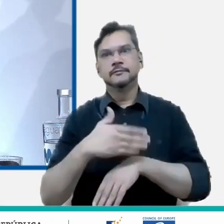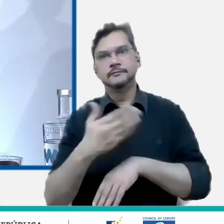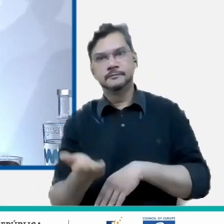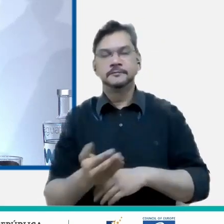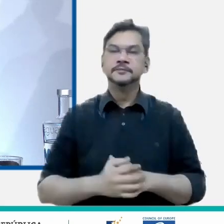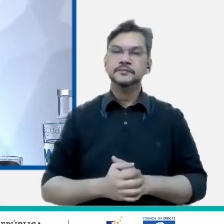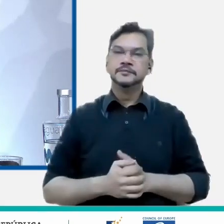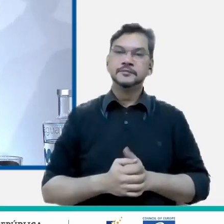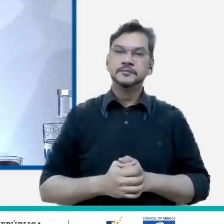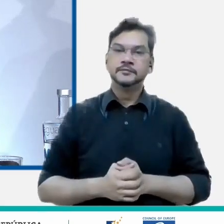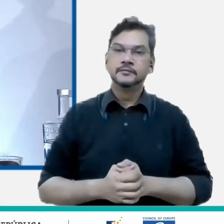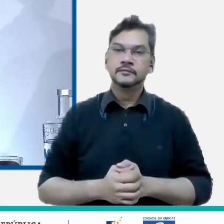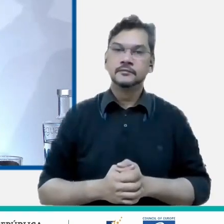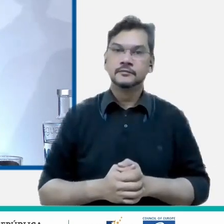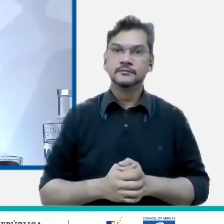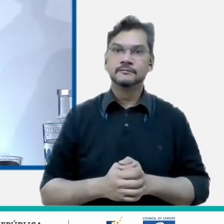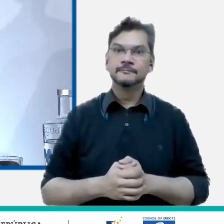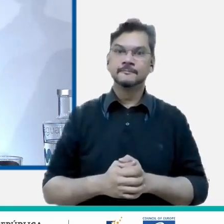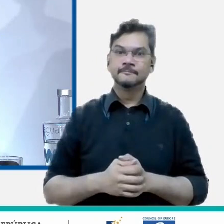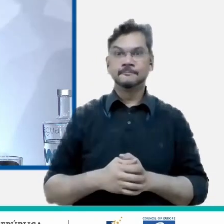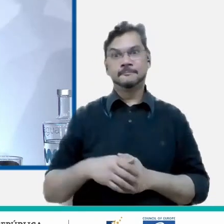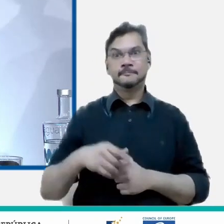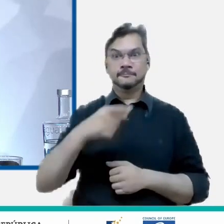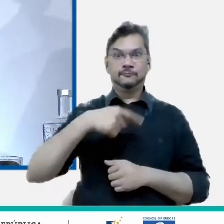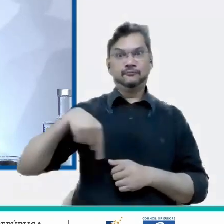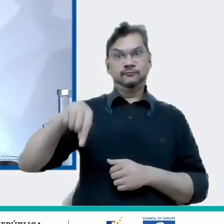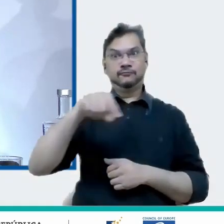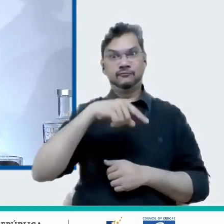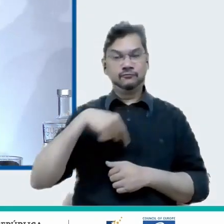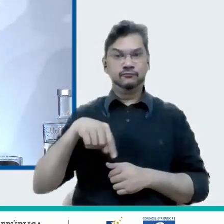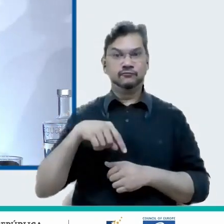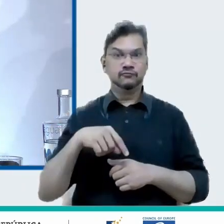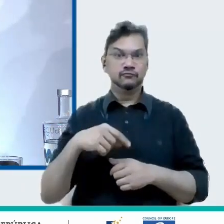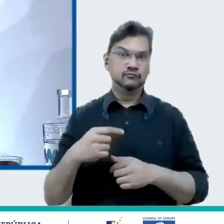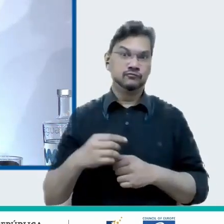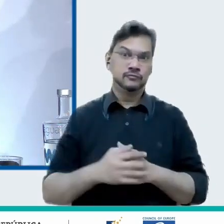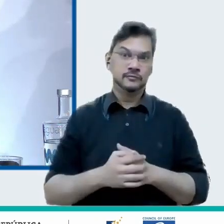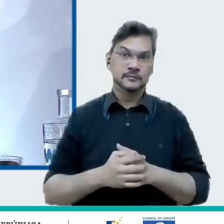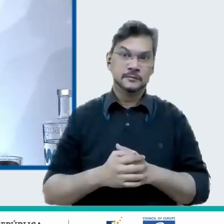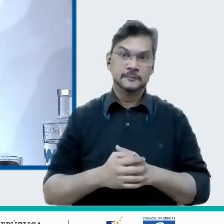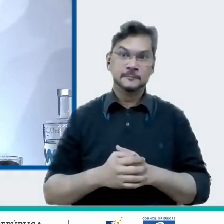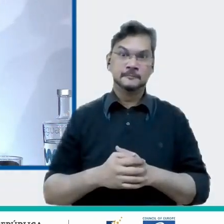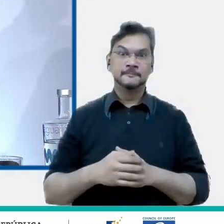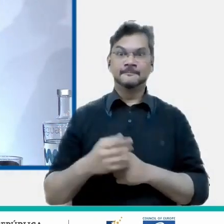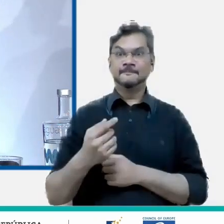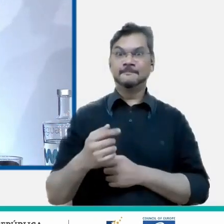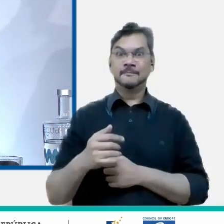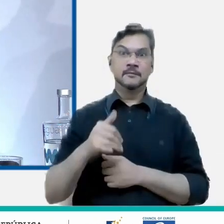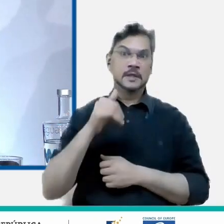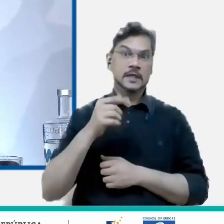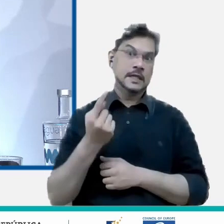all attended or were able to follow the deliberations of the Ministerial Roundtable